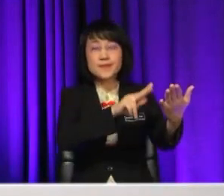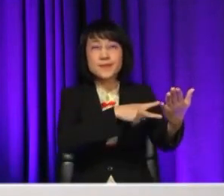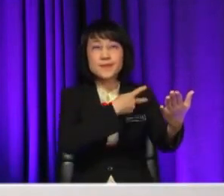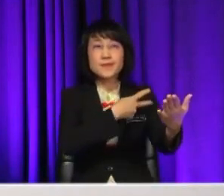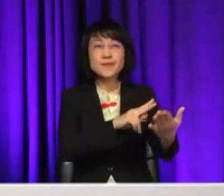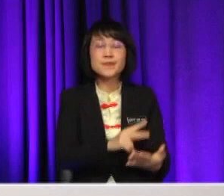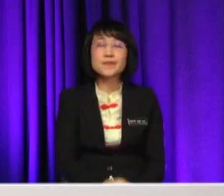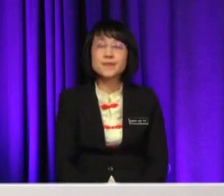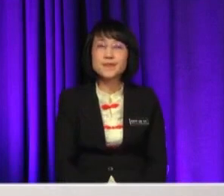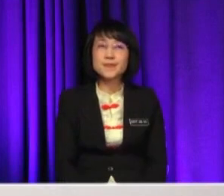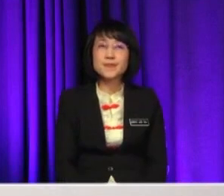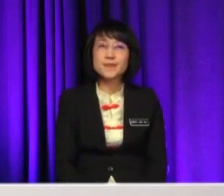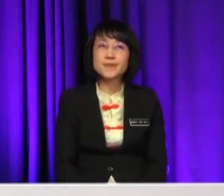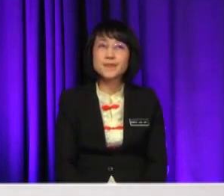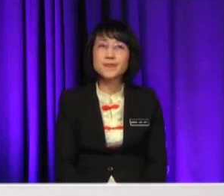own?